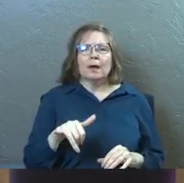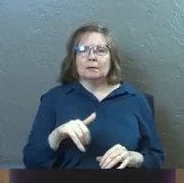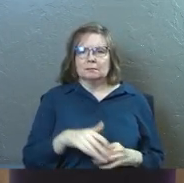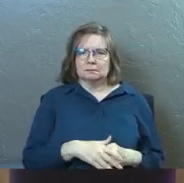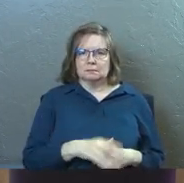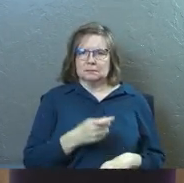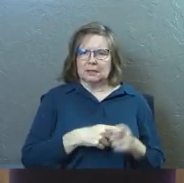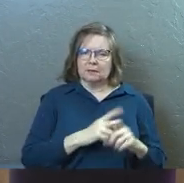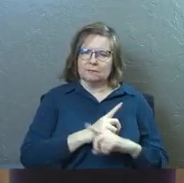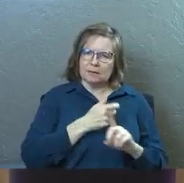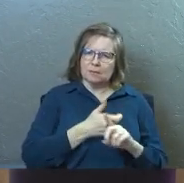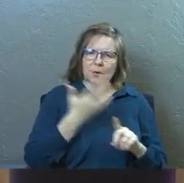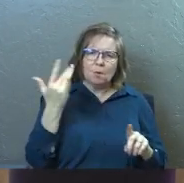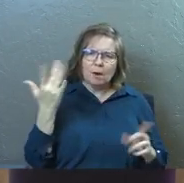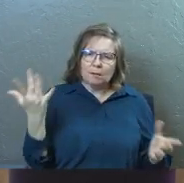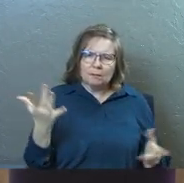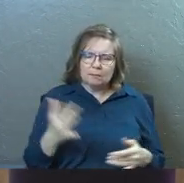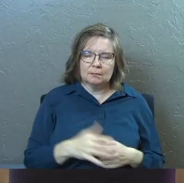that?